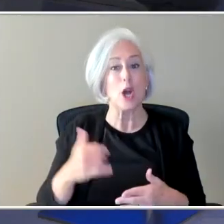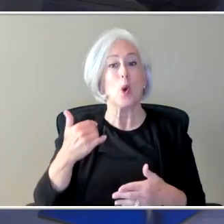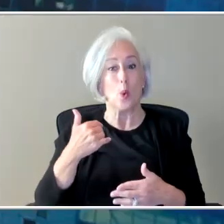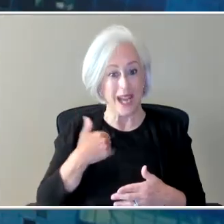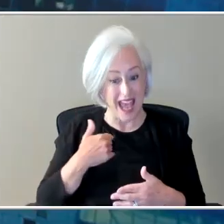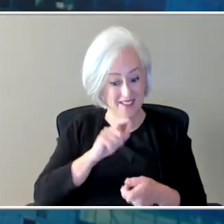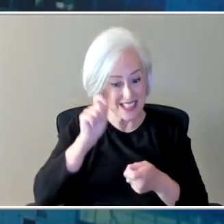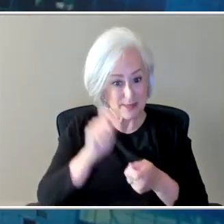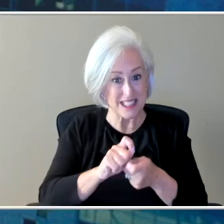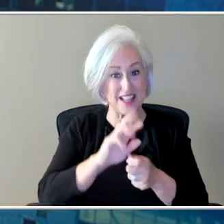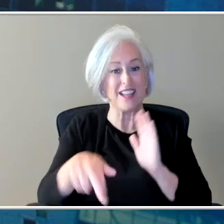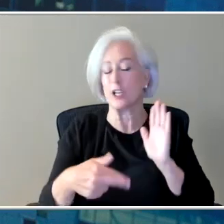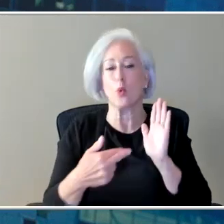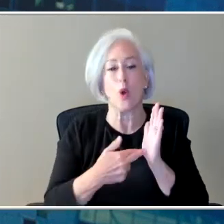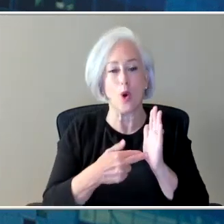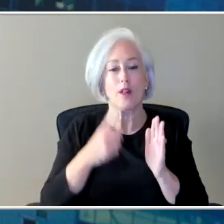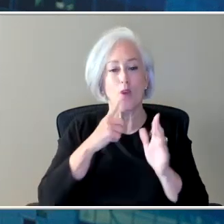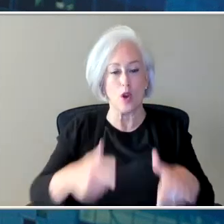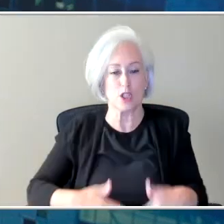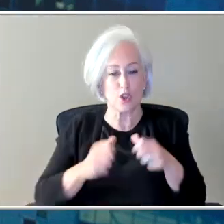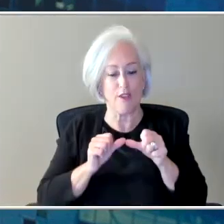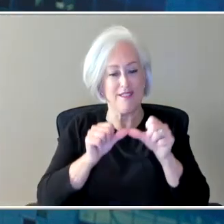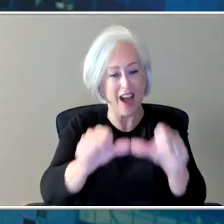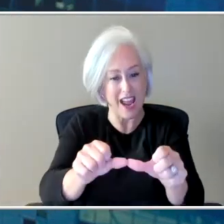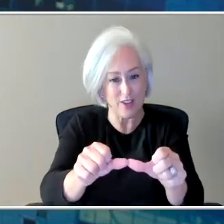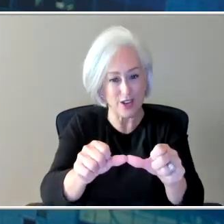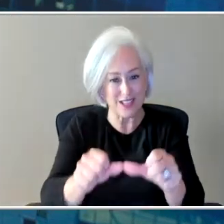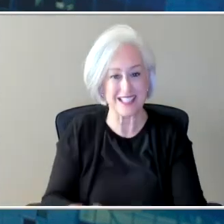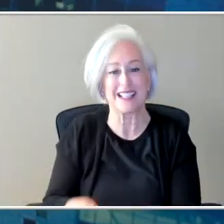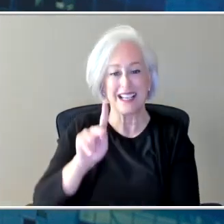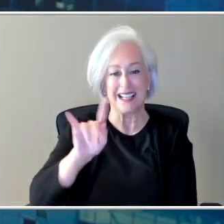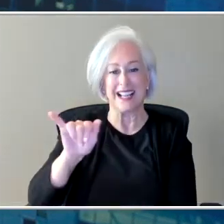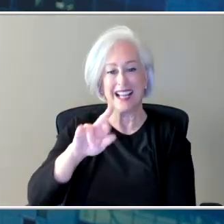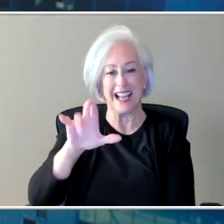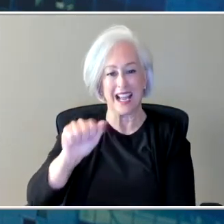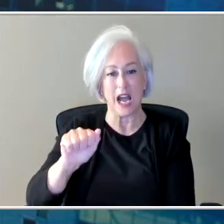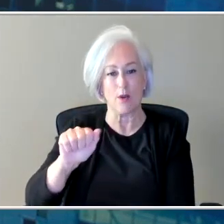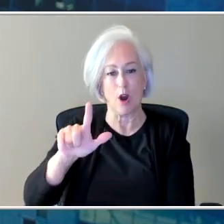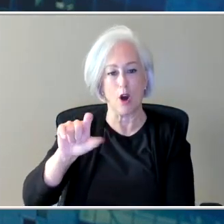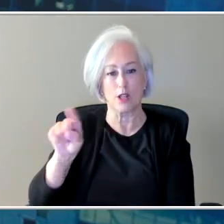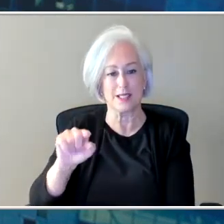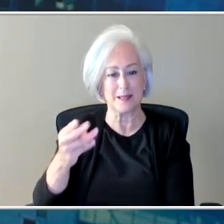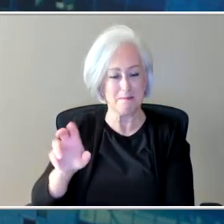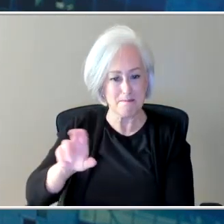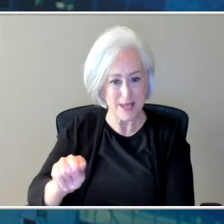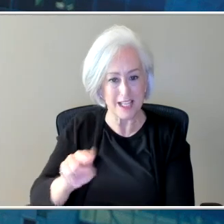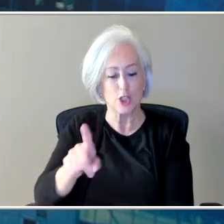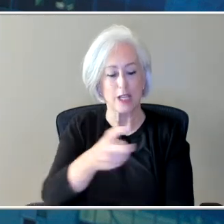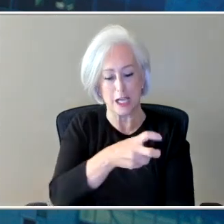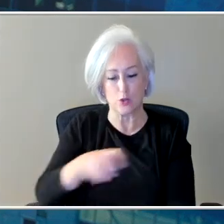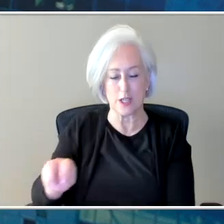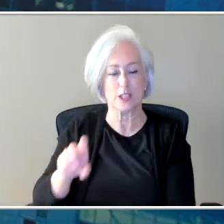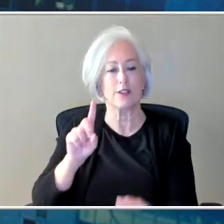a navigator role for survivors, and Kyla Alsman is our transitions to survivorship navigator, and she starts